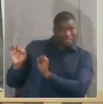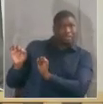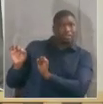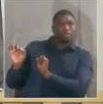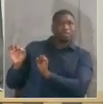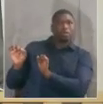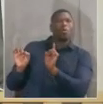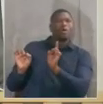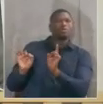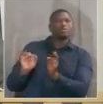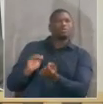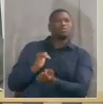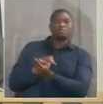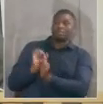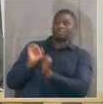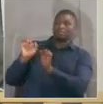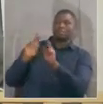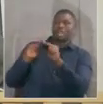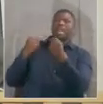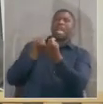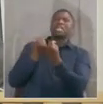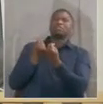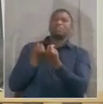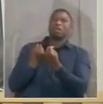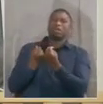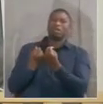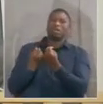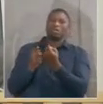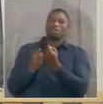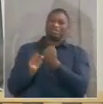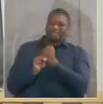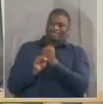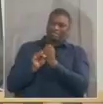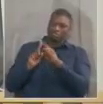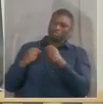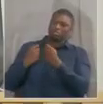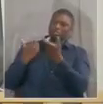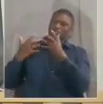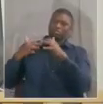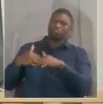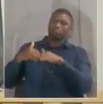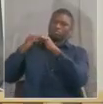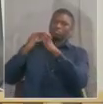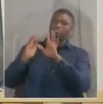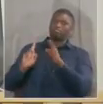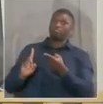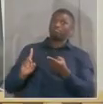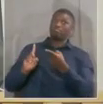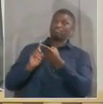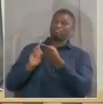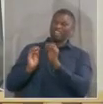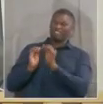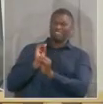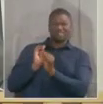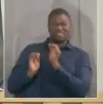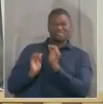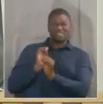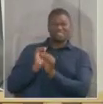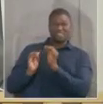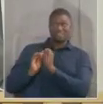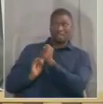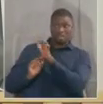that the National Task Team had to put in place in order to correct